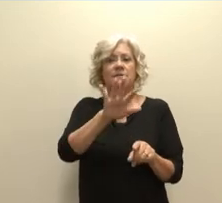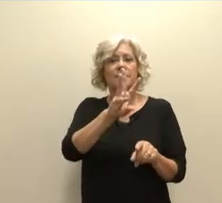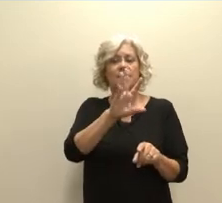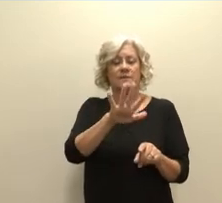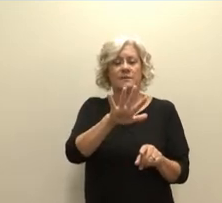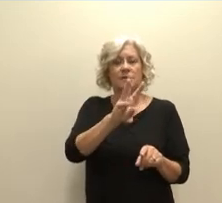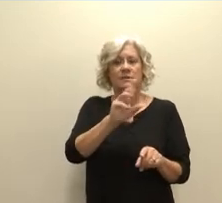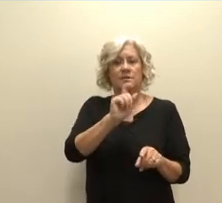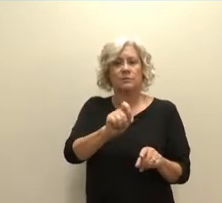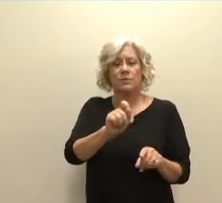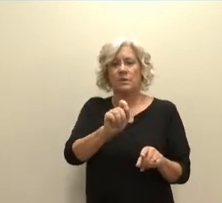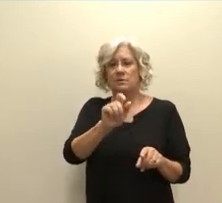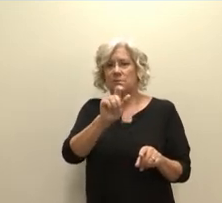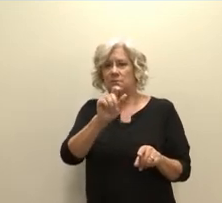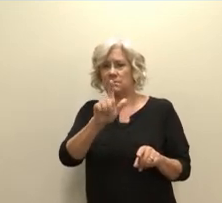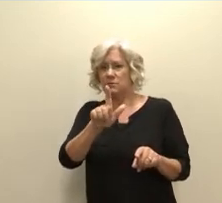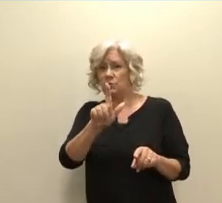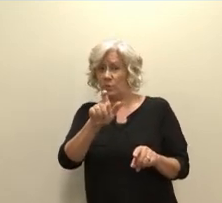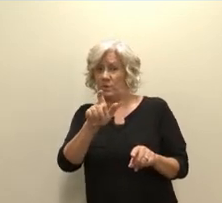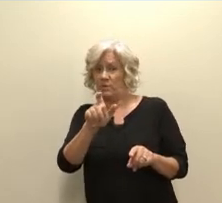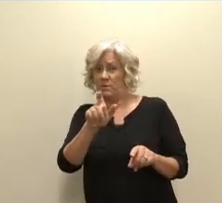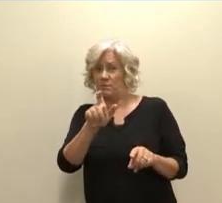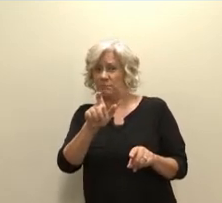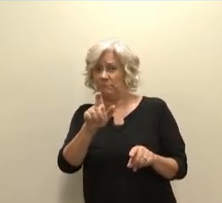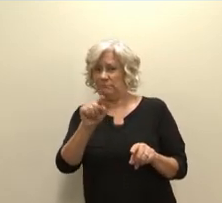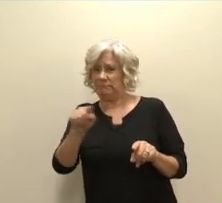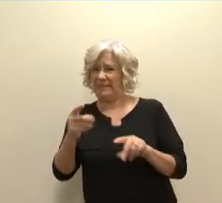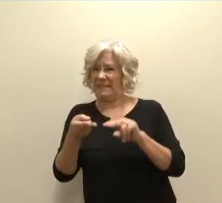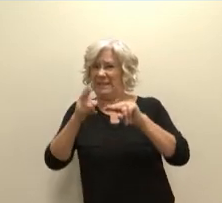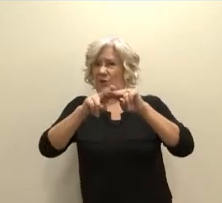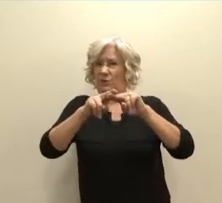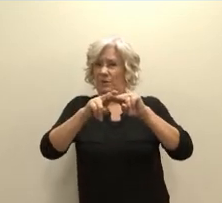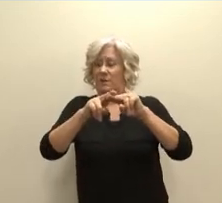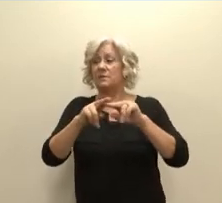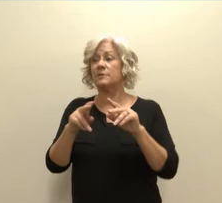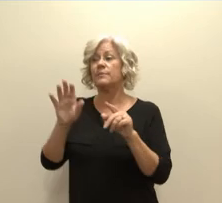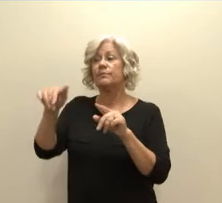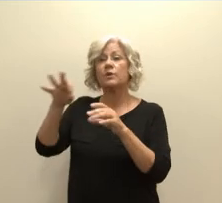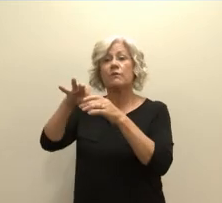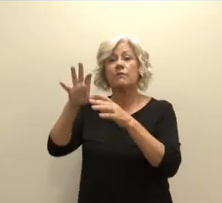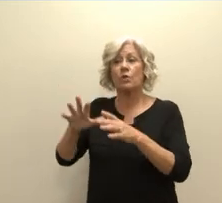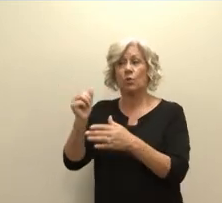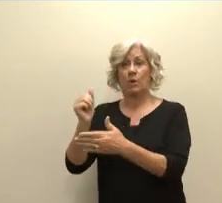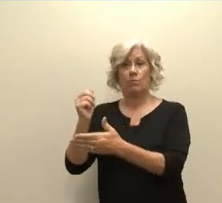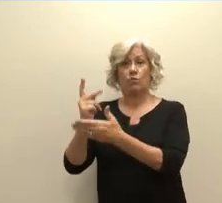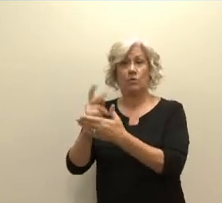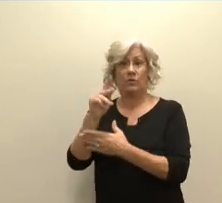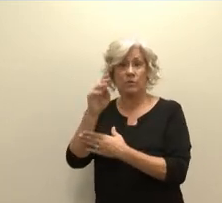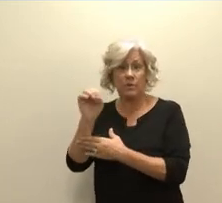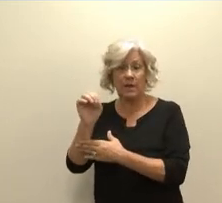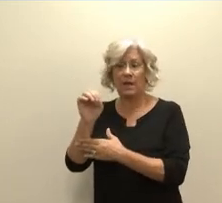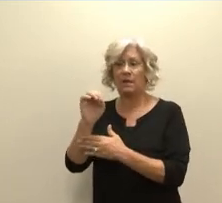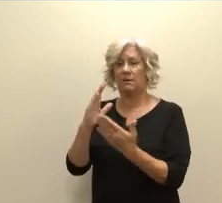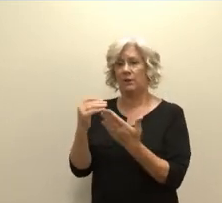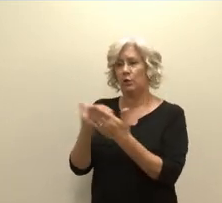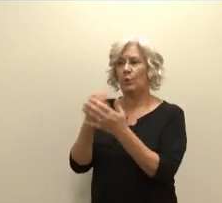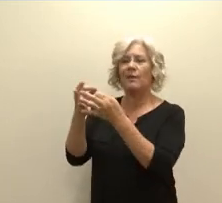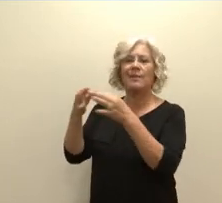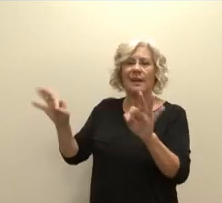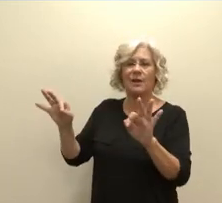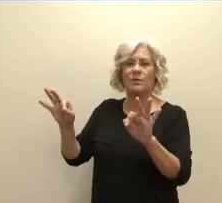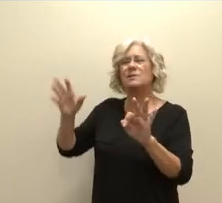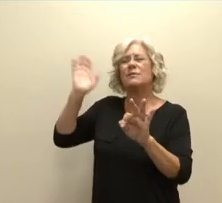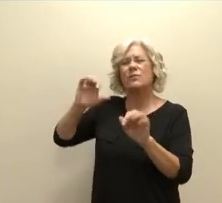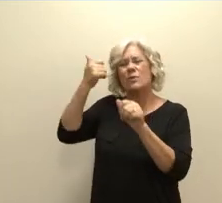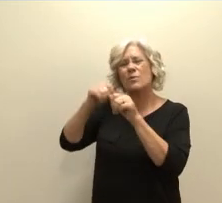52.64-cent increase. The voter approval rate, new language for what we used to call the